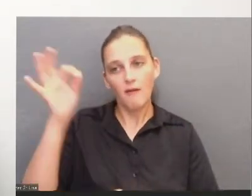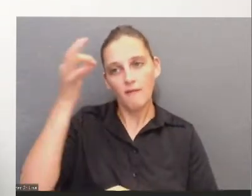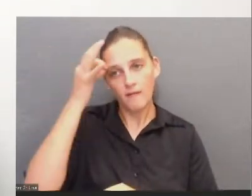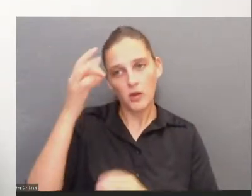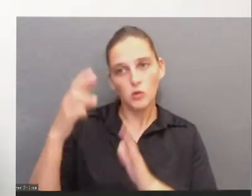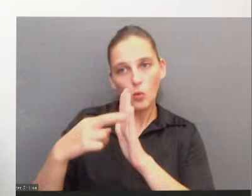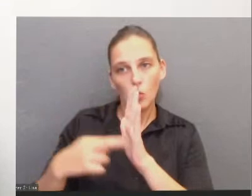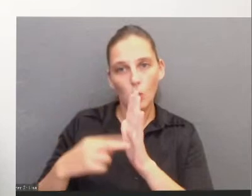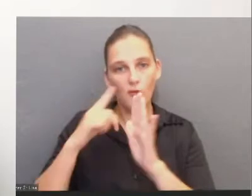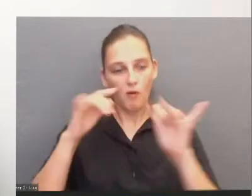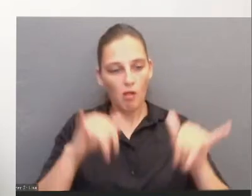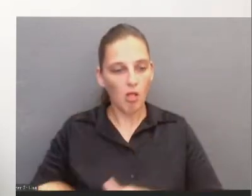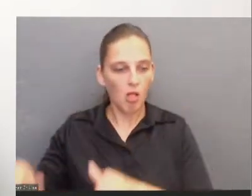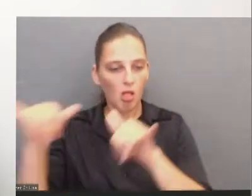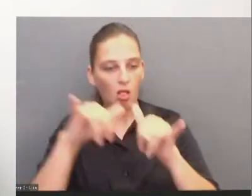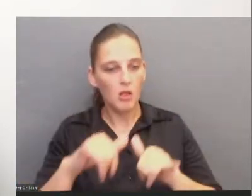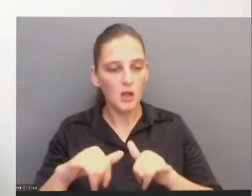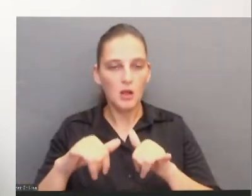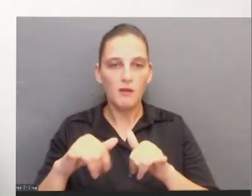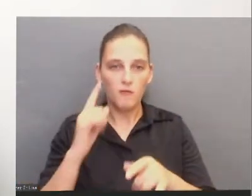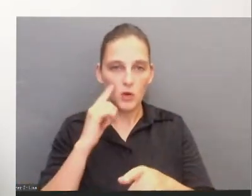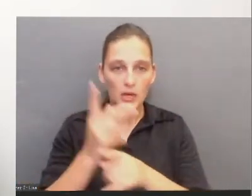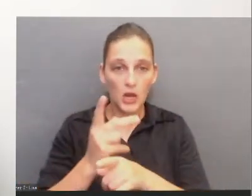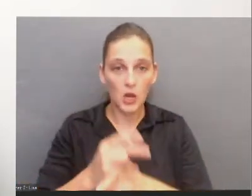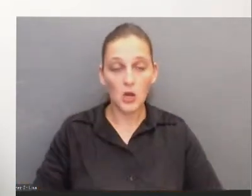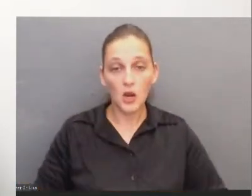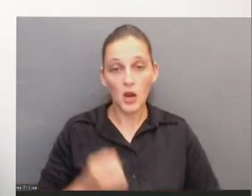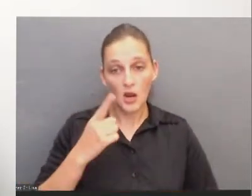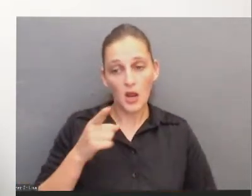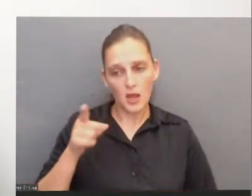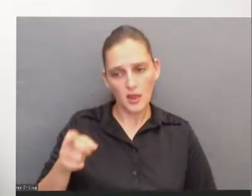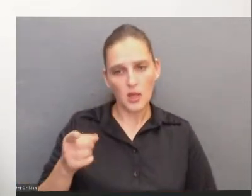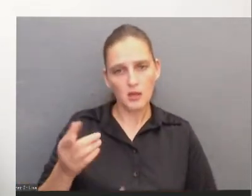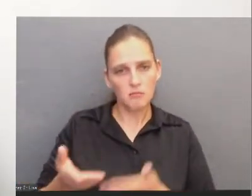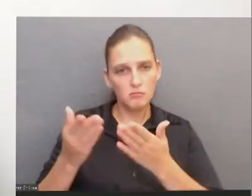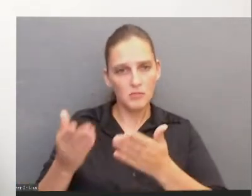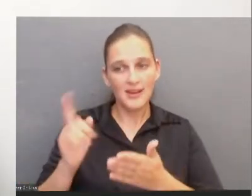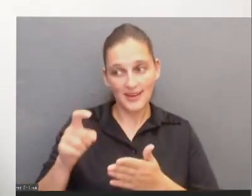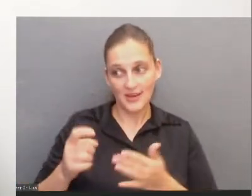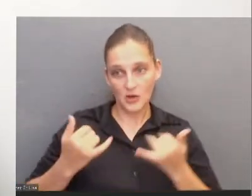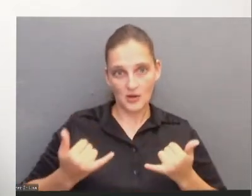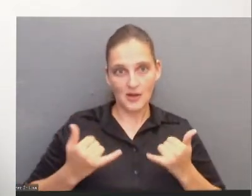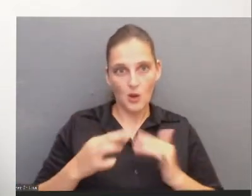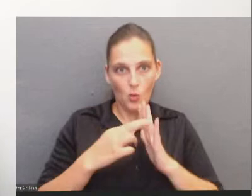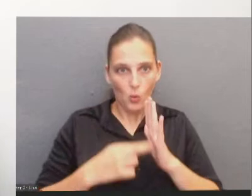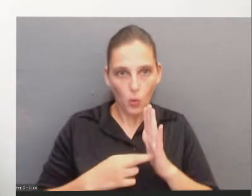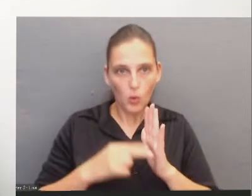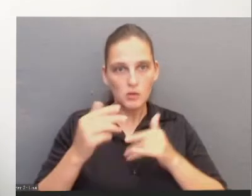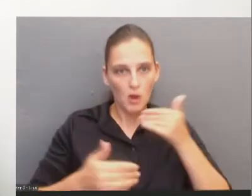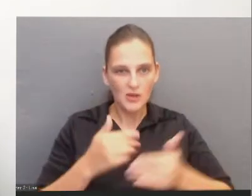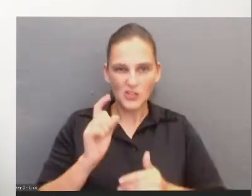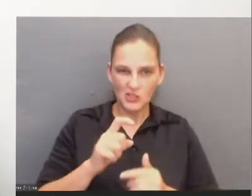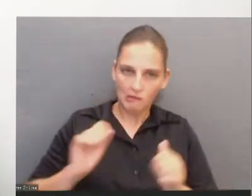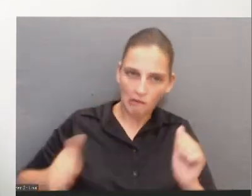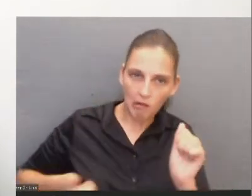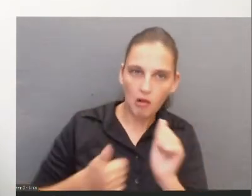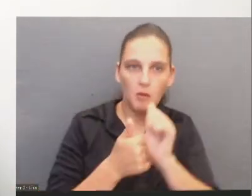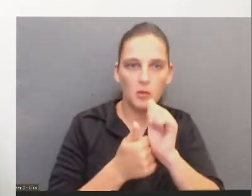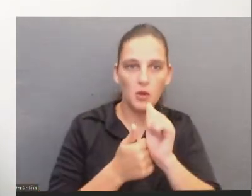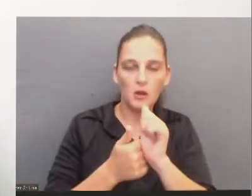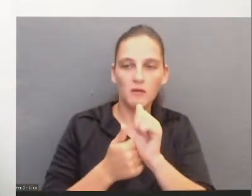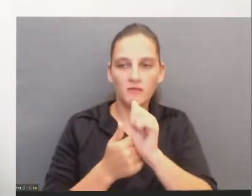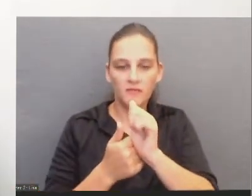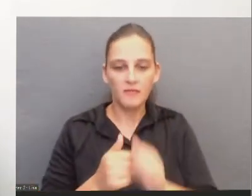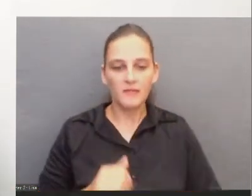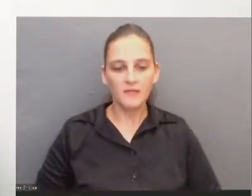care. These comments also underline the urgency of updating existing guidelines and governance and understanding how rationing happened as noted in the previous session just